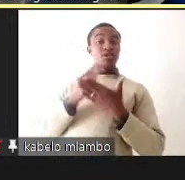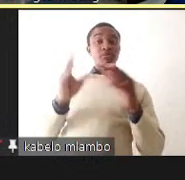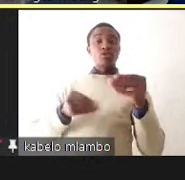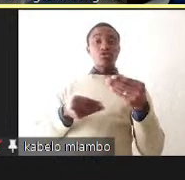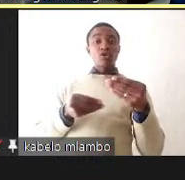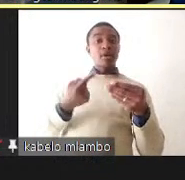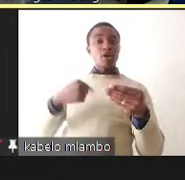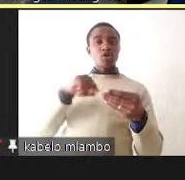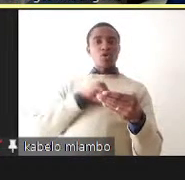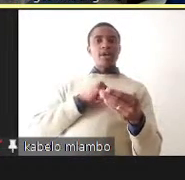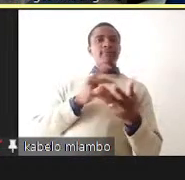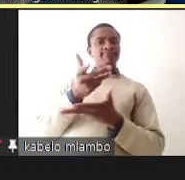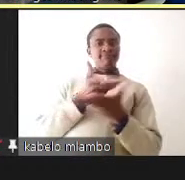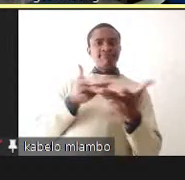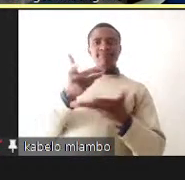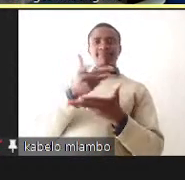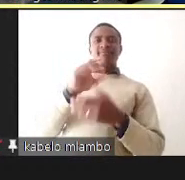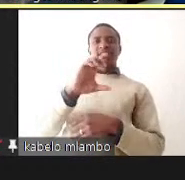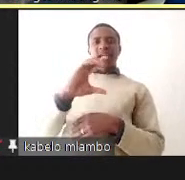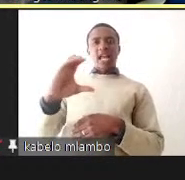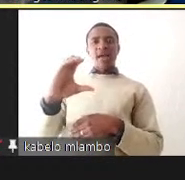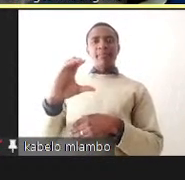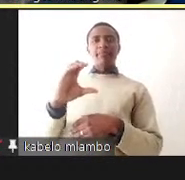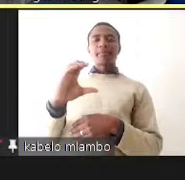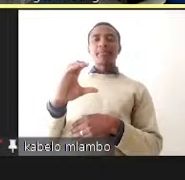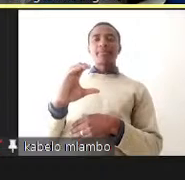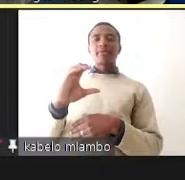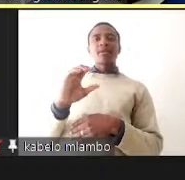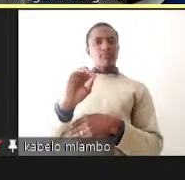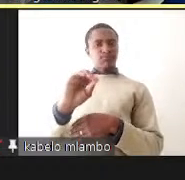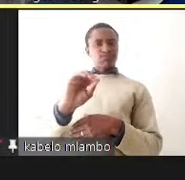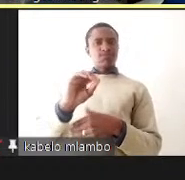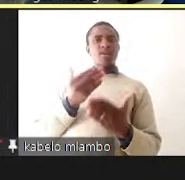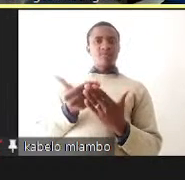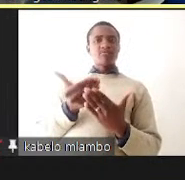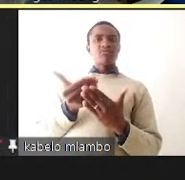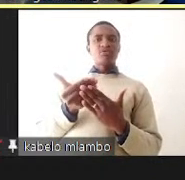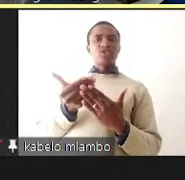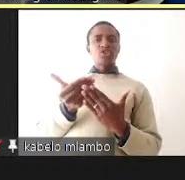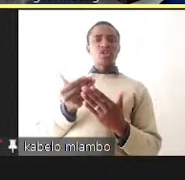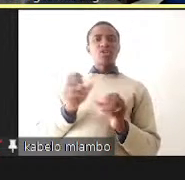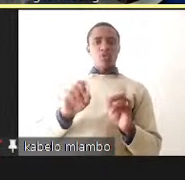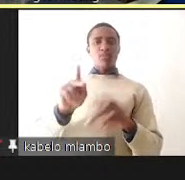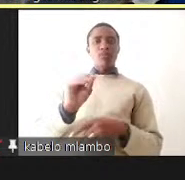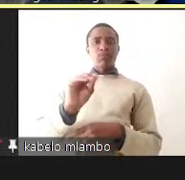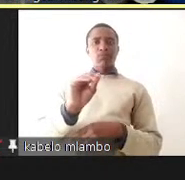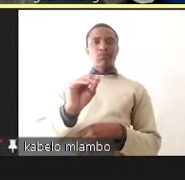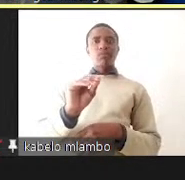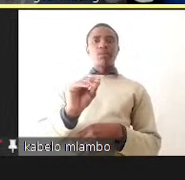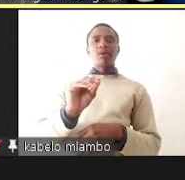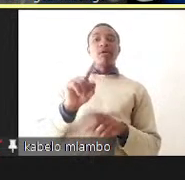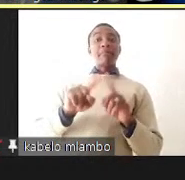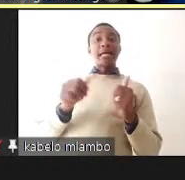speak of in terms of the Eastern Cape, there is a potential, but the challenge is